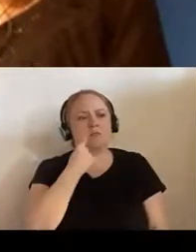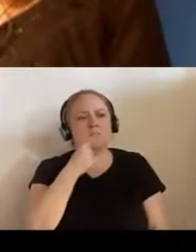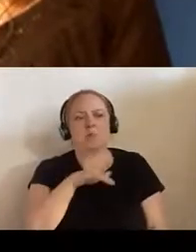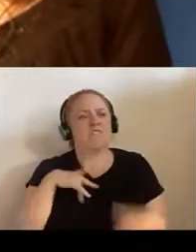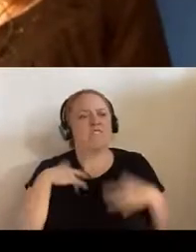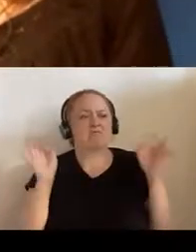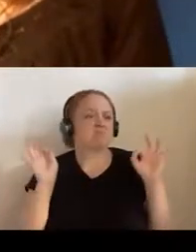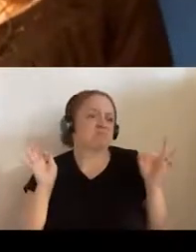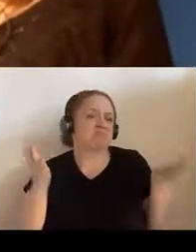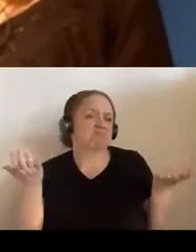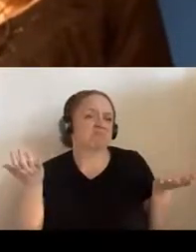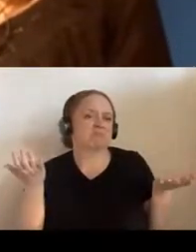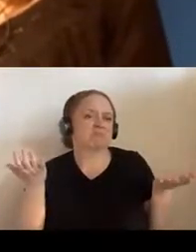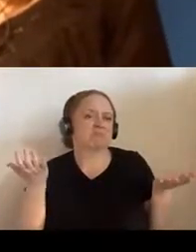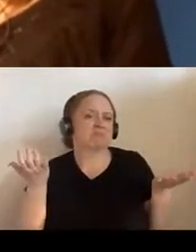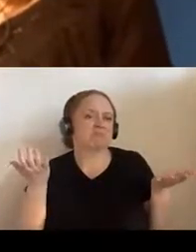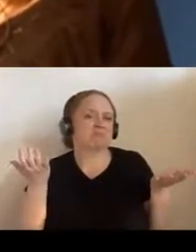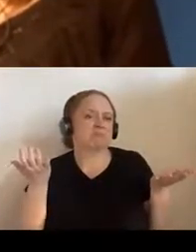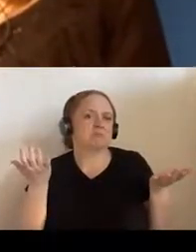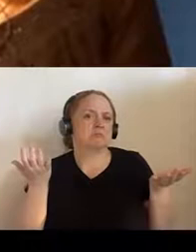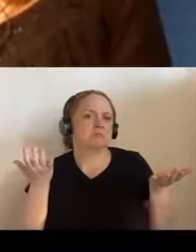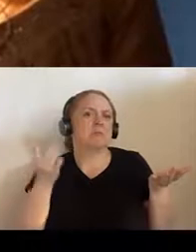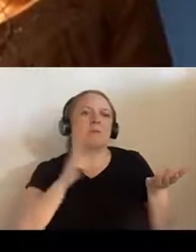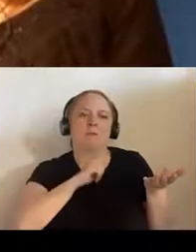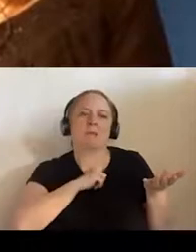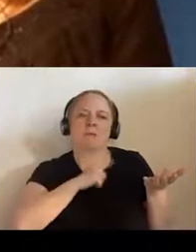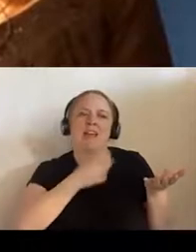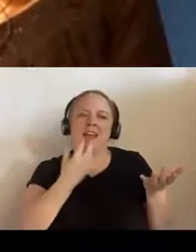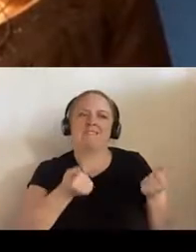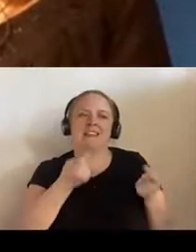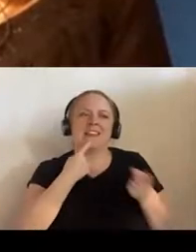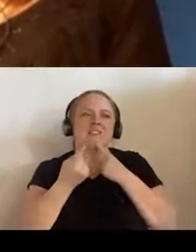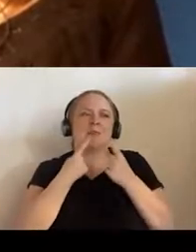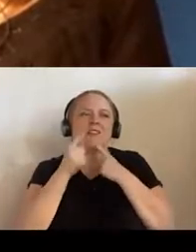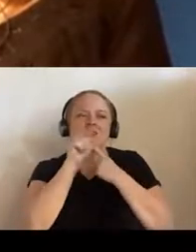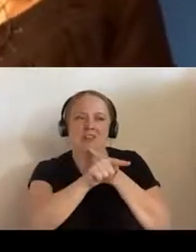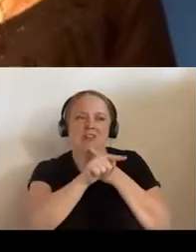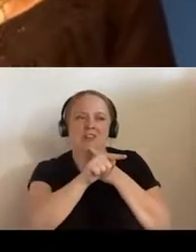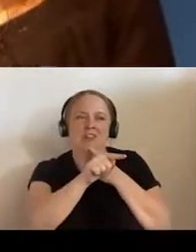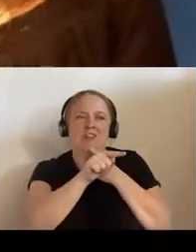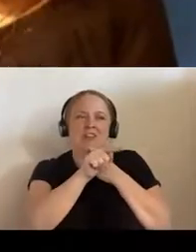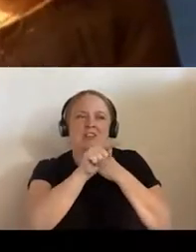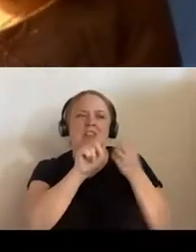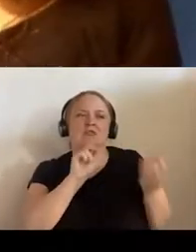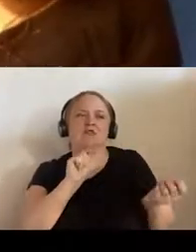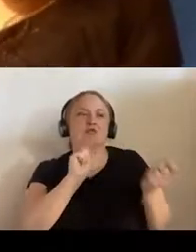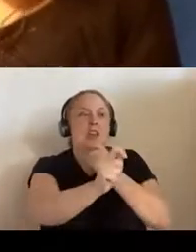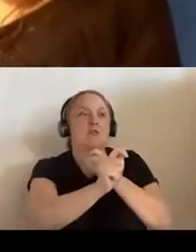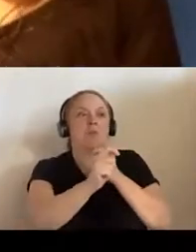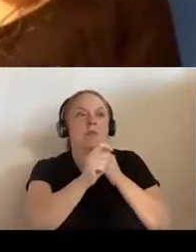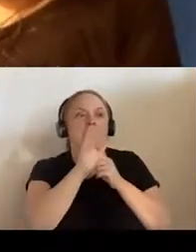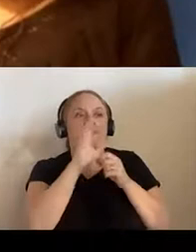anything. It's in the presence of the information that physical location is transformed and then builds